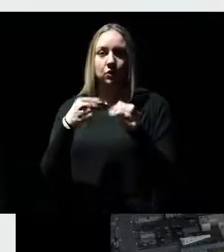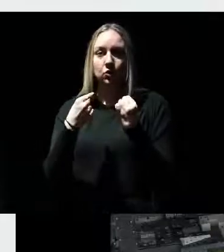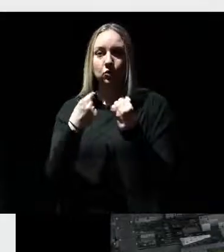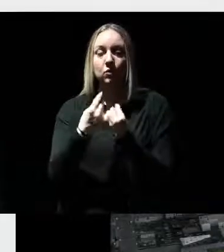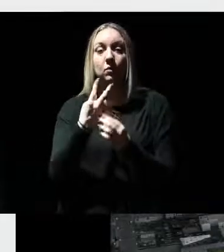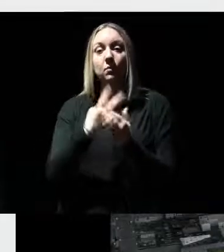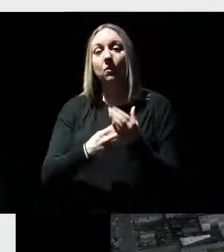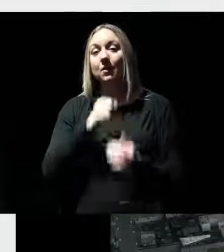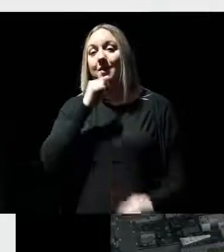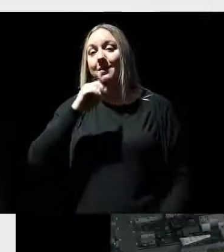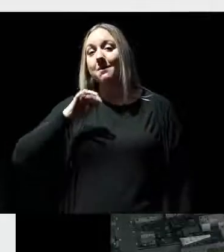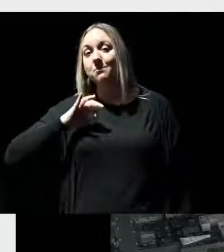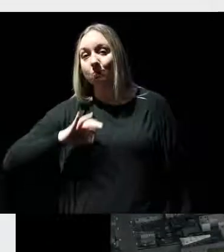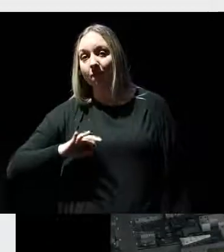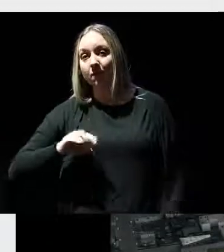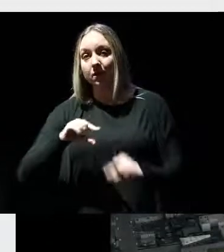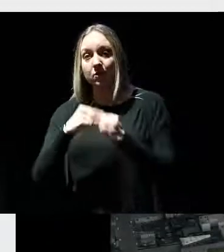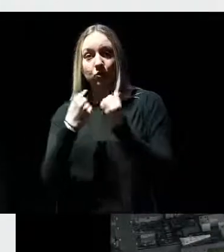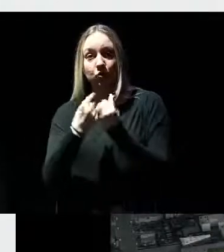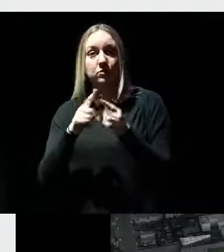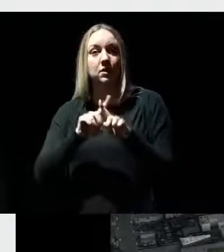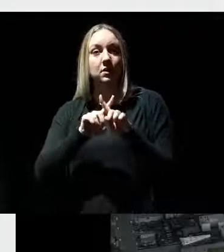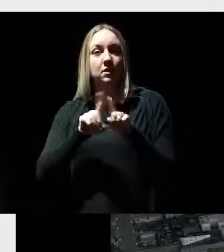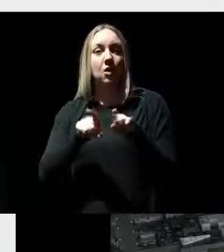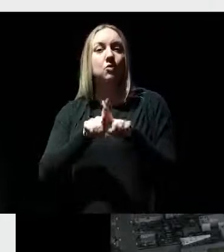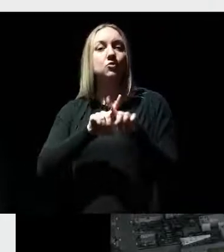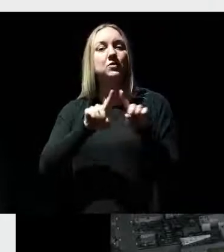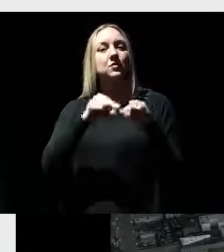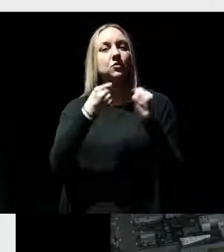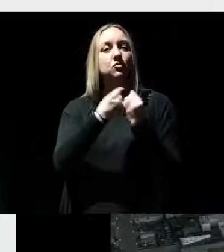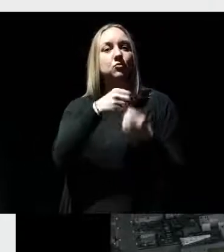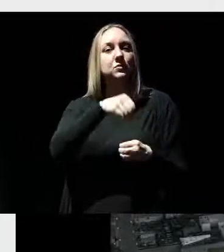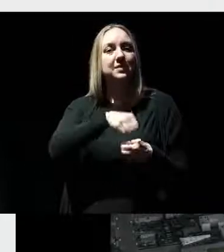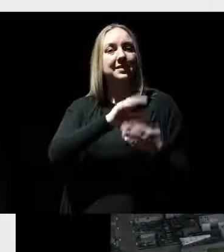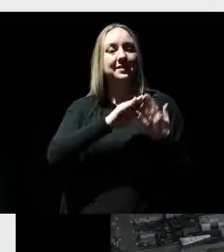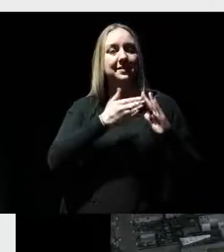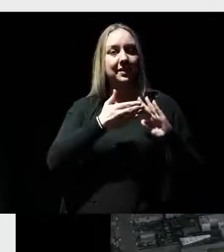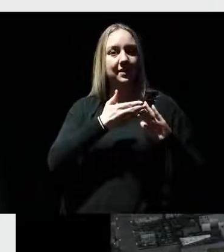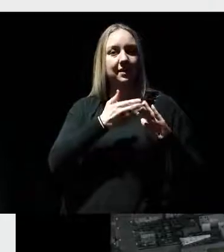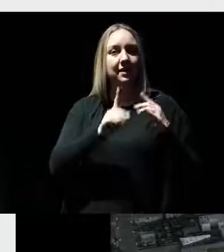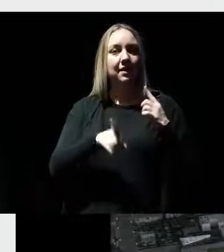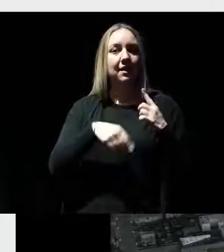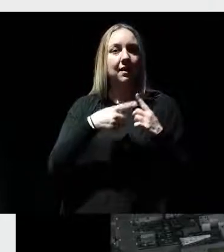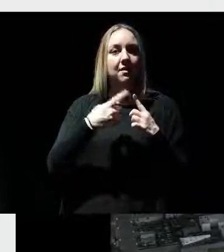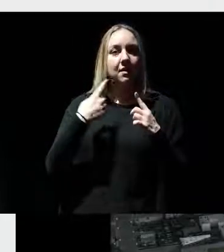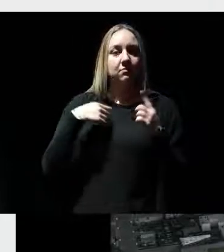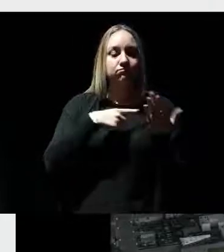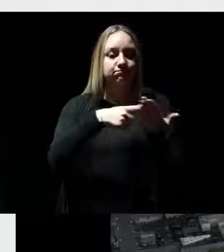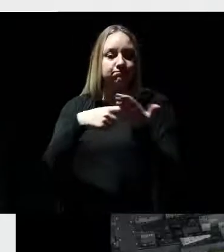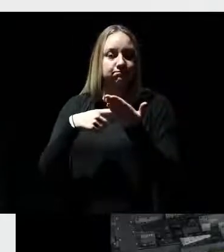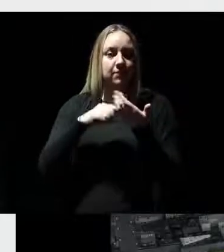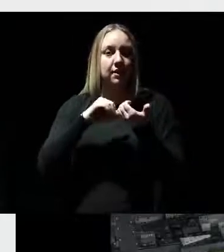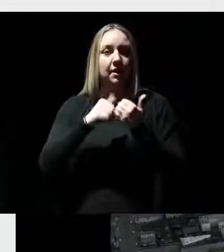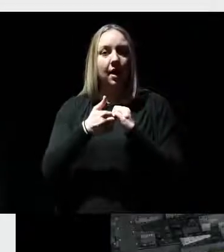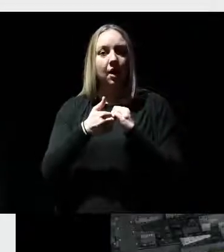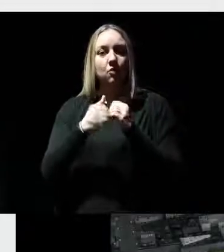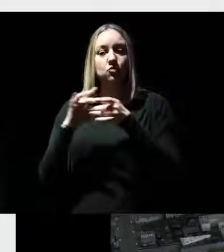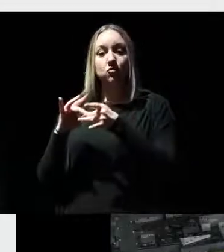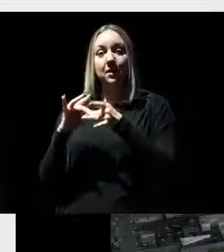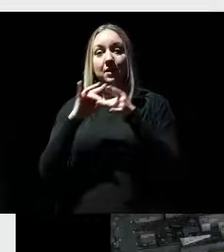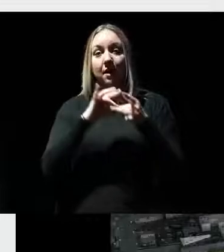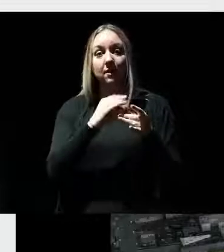but also groups within the city, to anticipate what eventually might be connections between the Arts